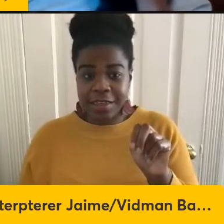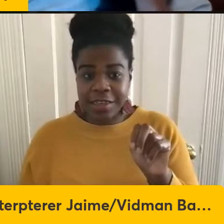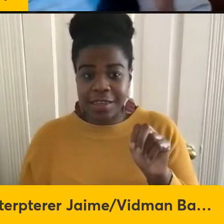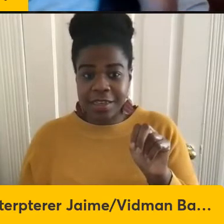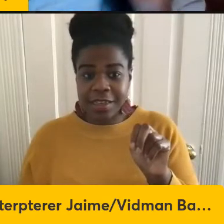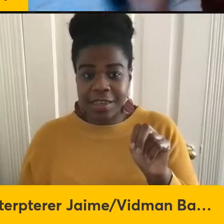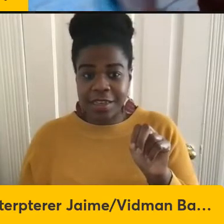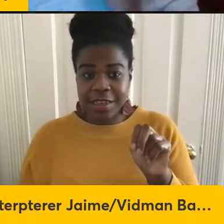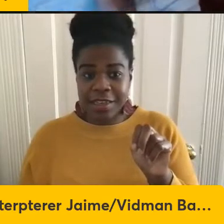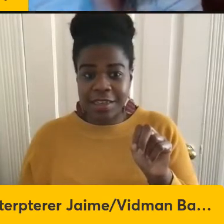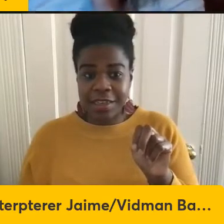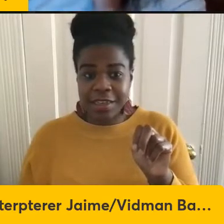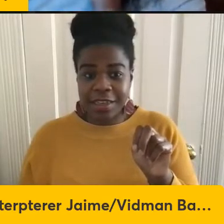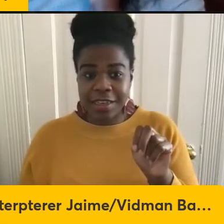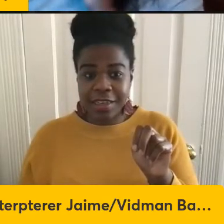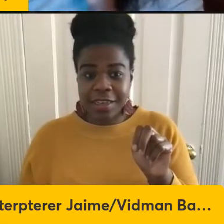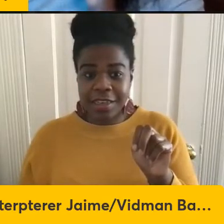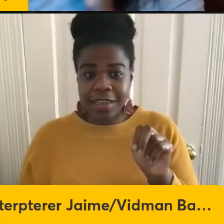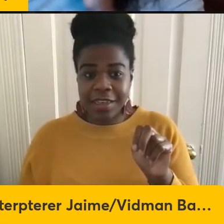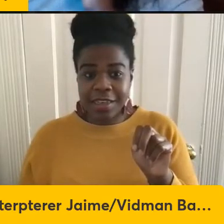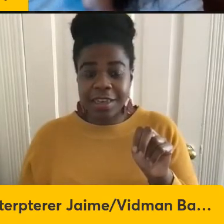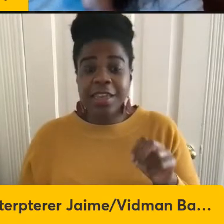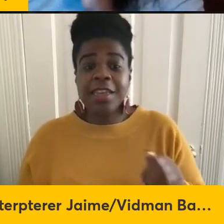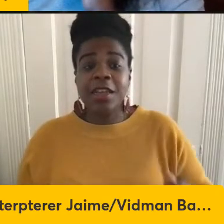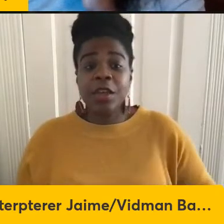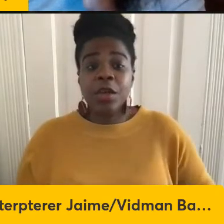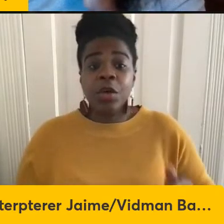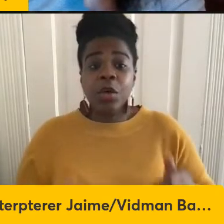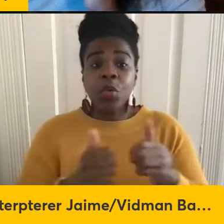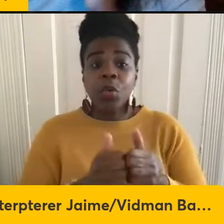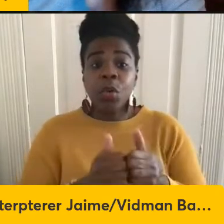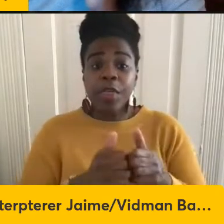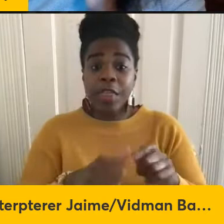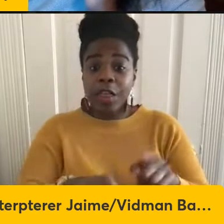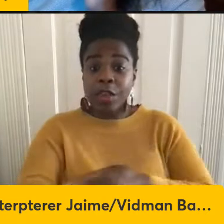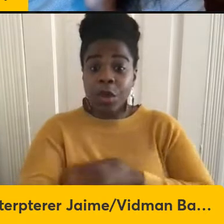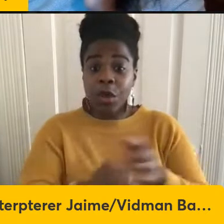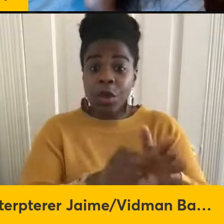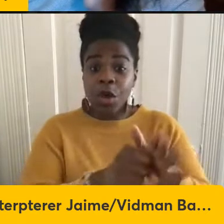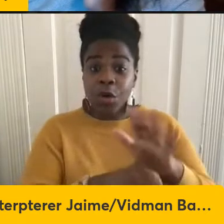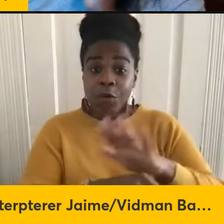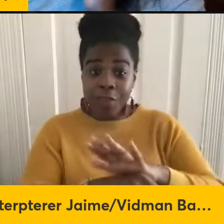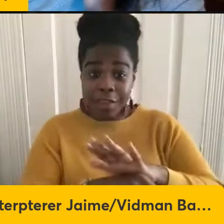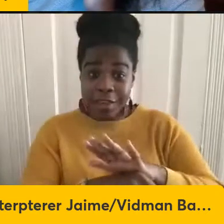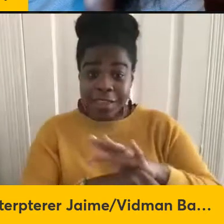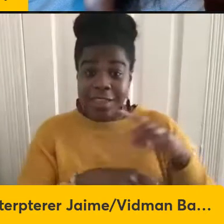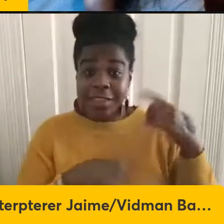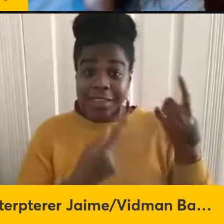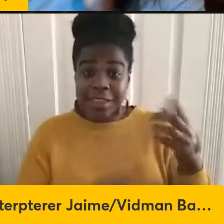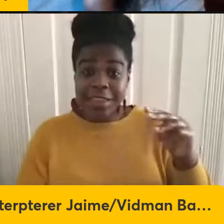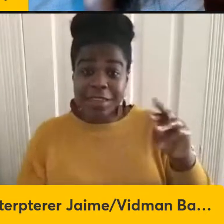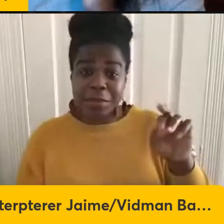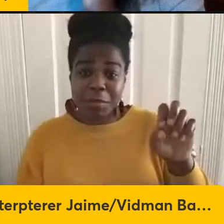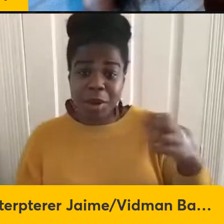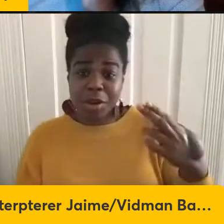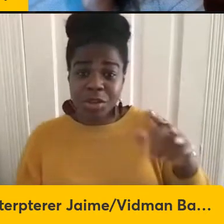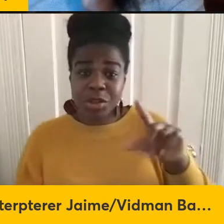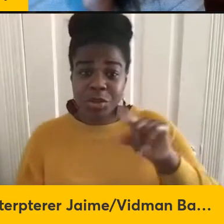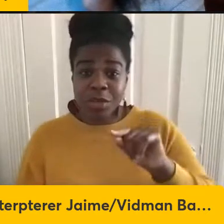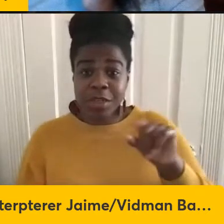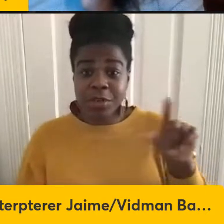She has been living with long COVID since infection in March 2020. And